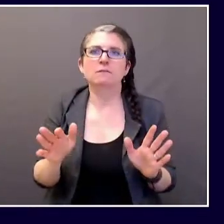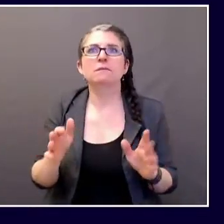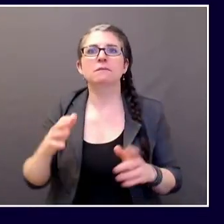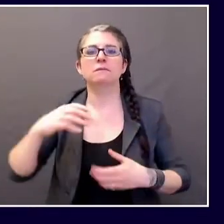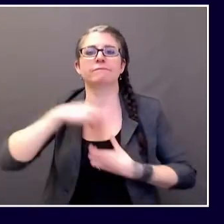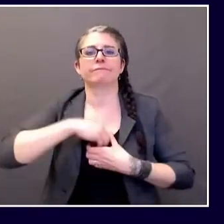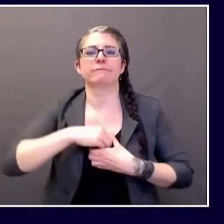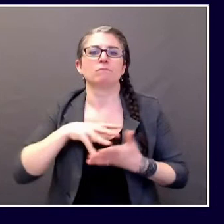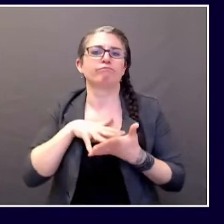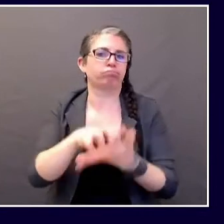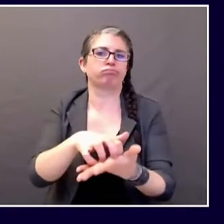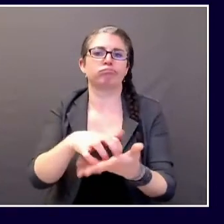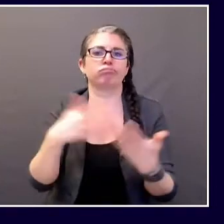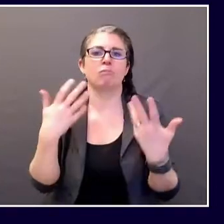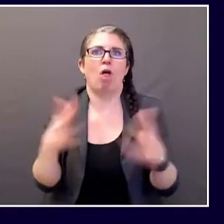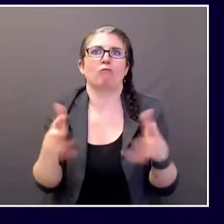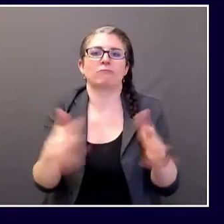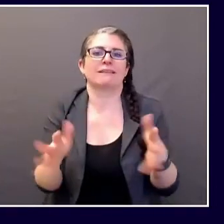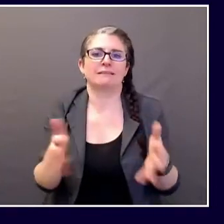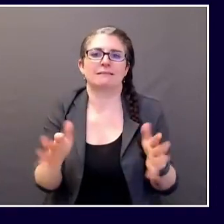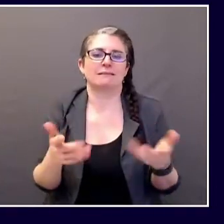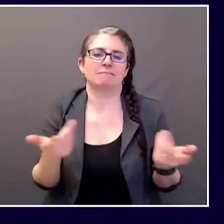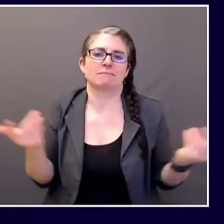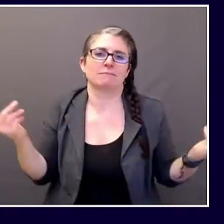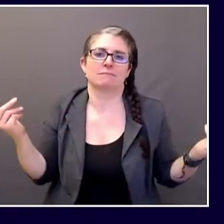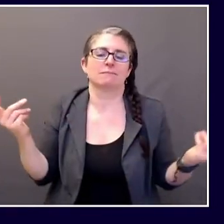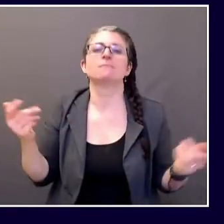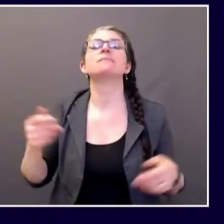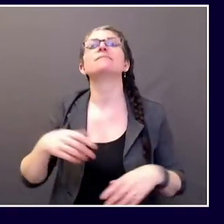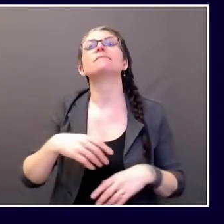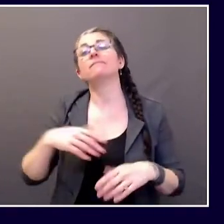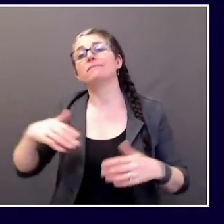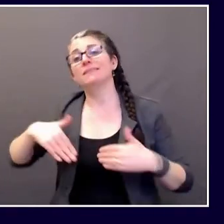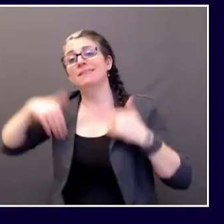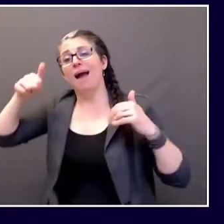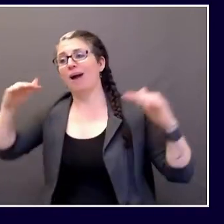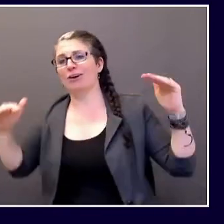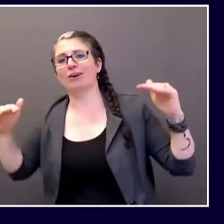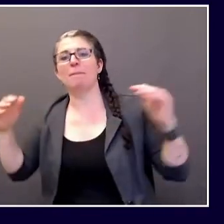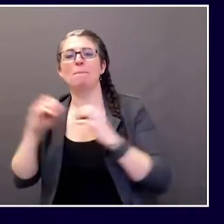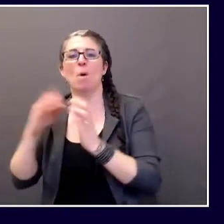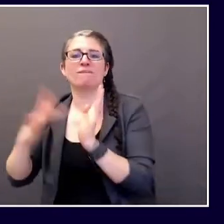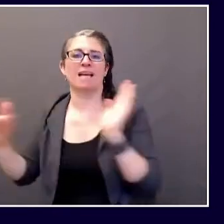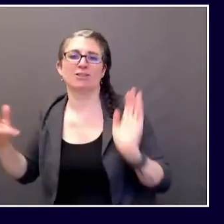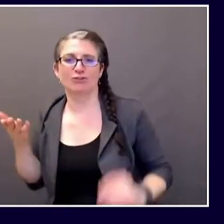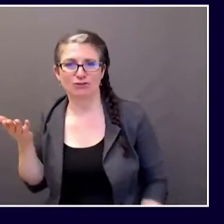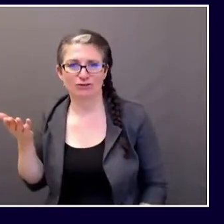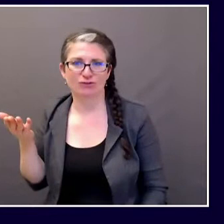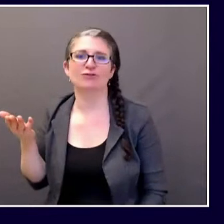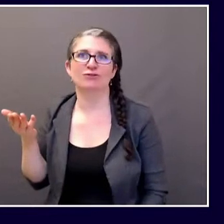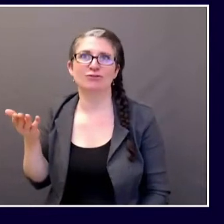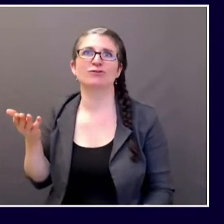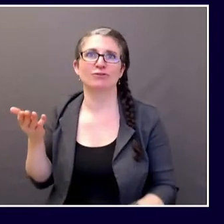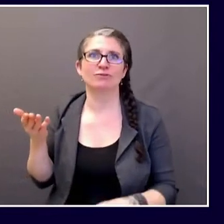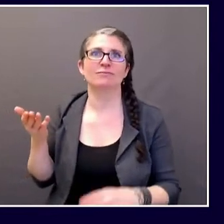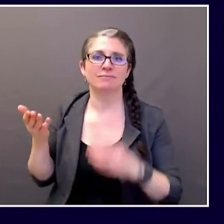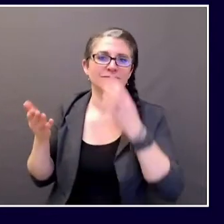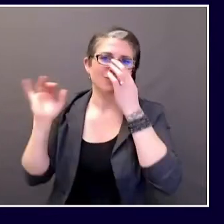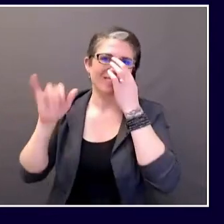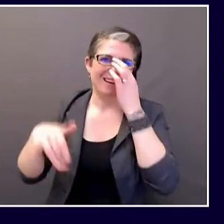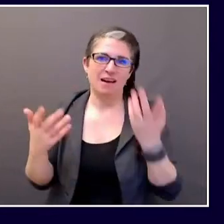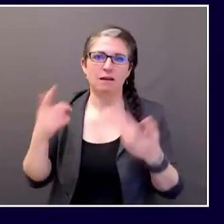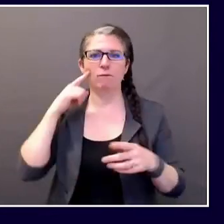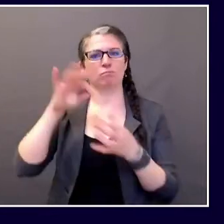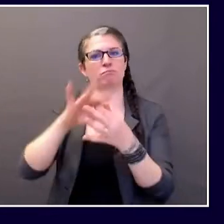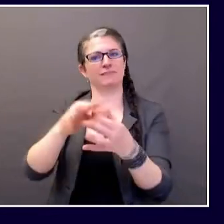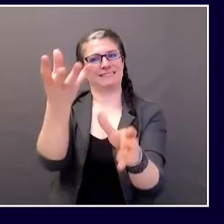up when it comes to their risk of dying, which is what the governor has prioritized. Okay. And is